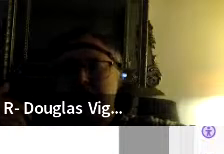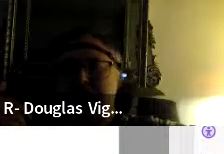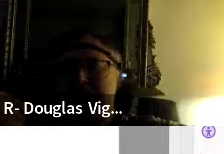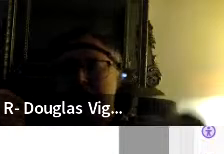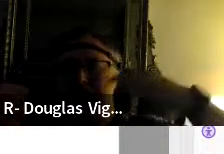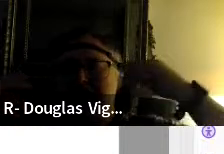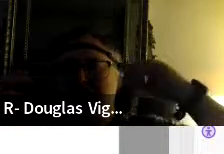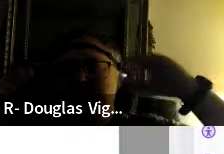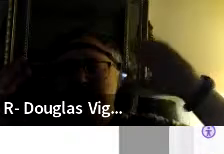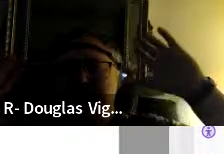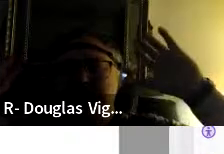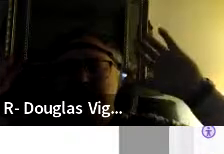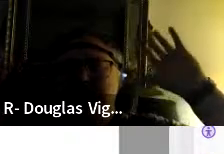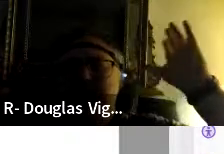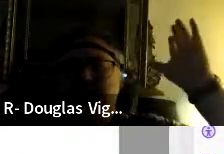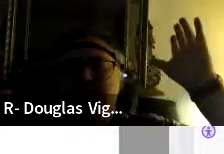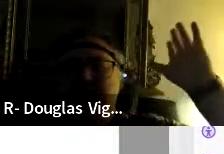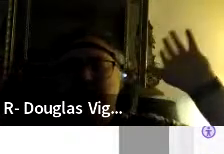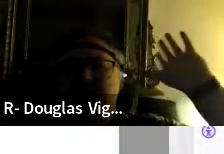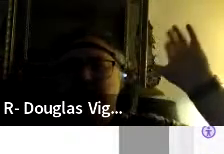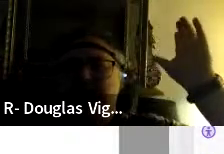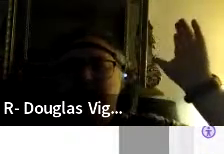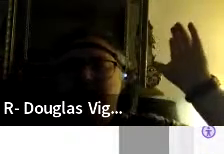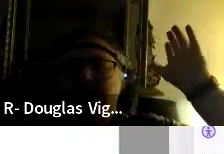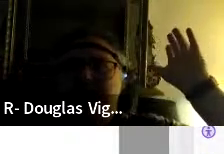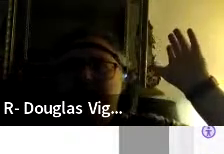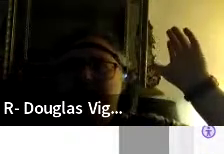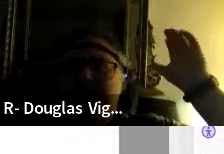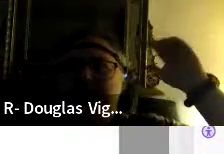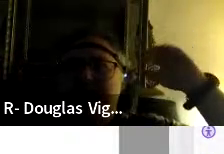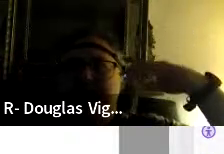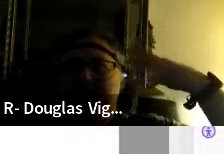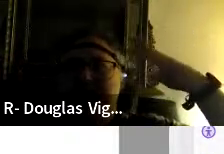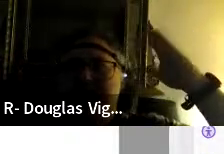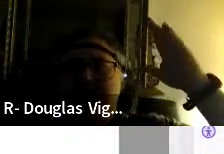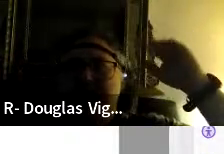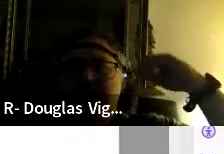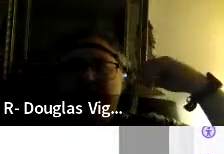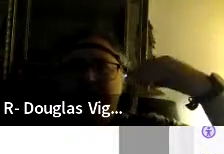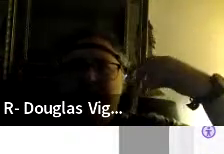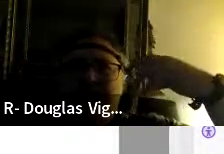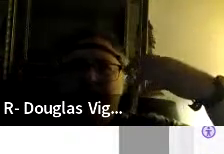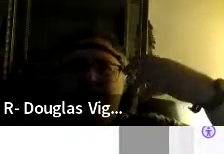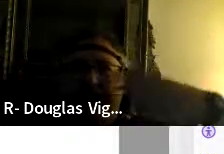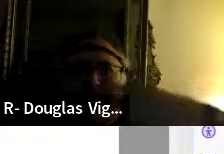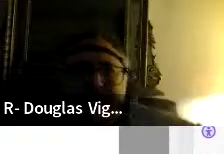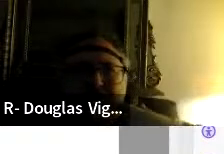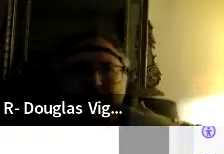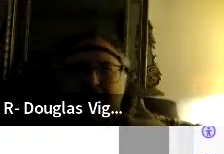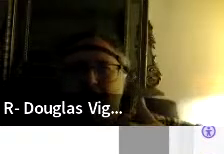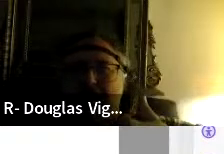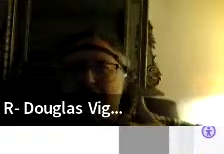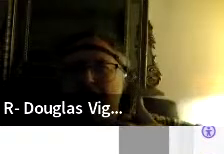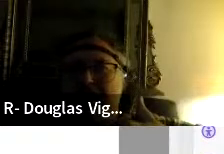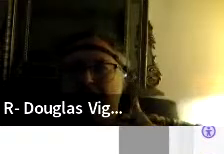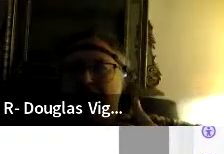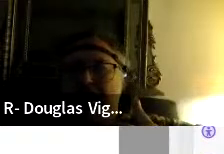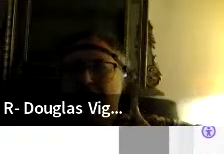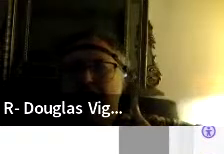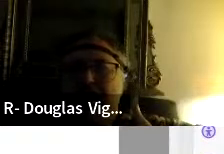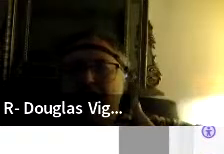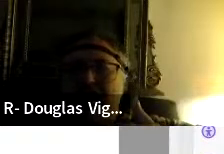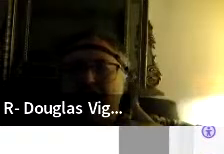that really is a very equal, is a